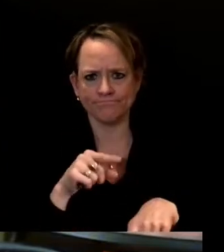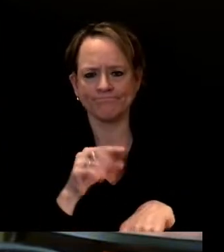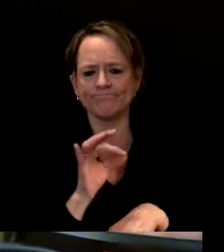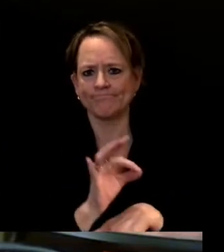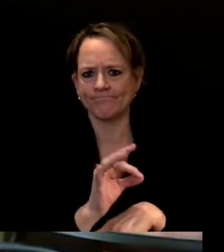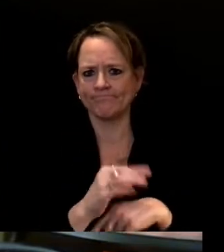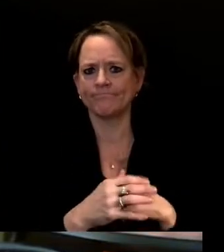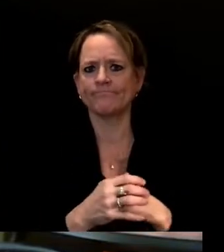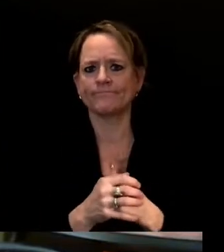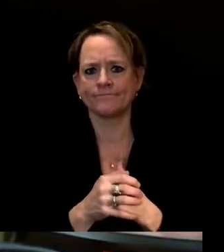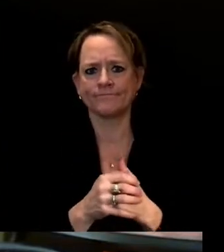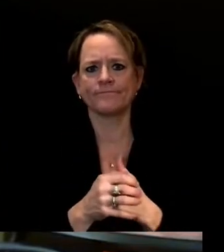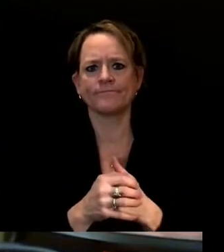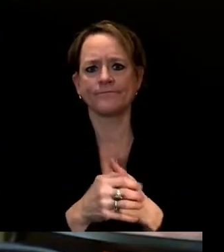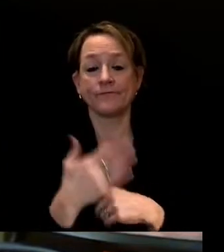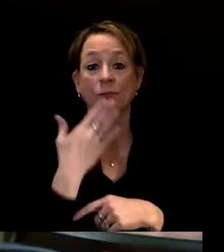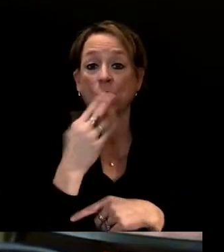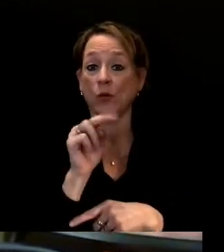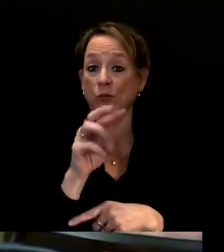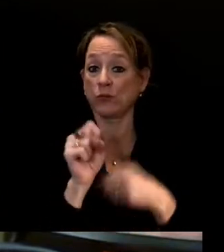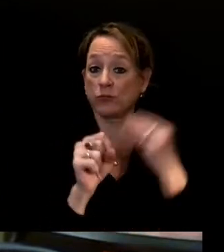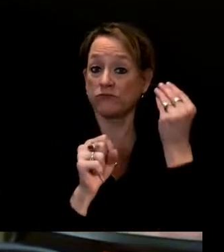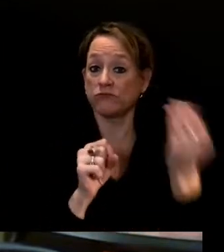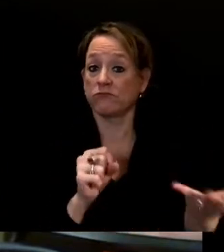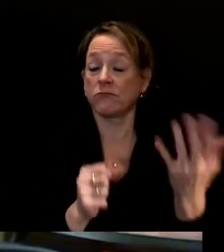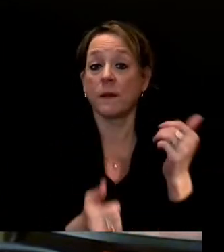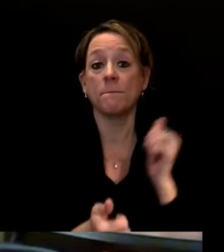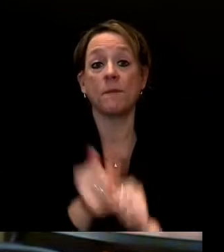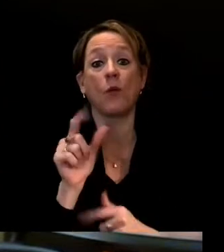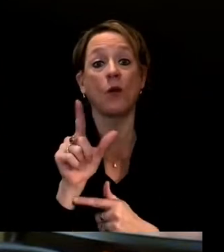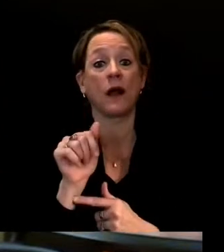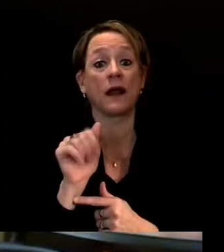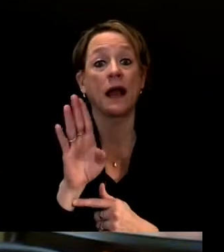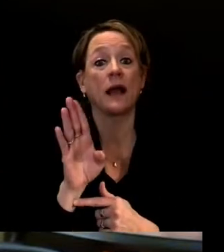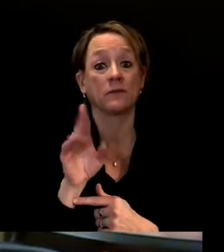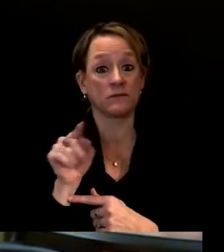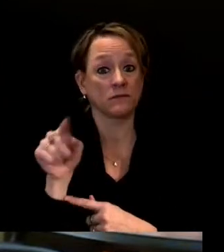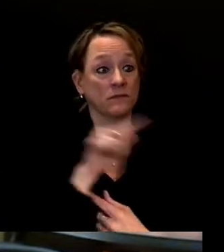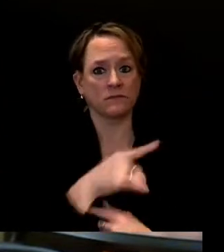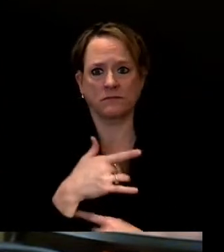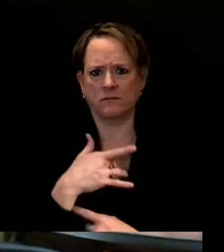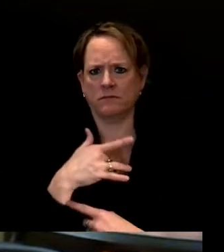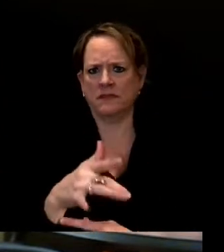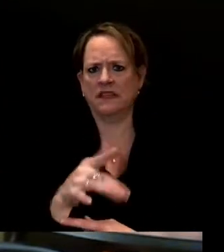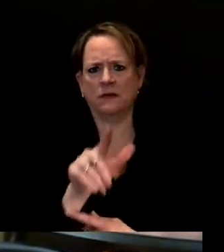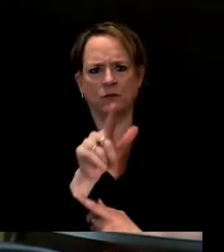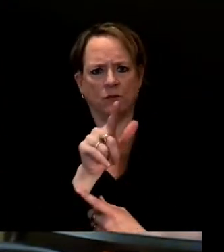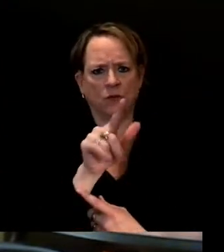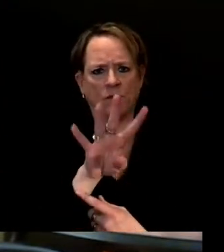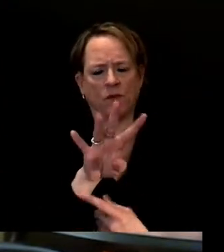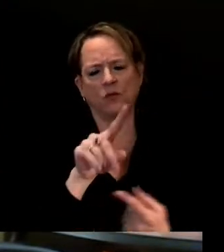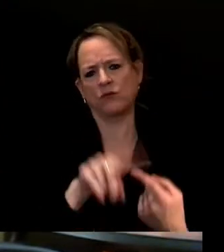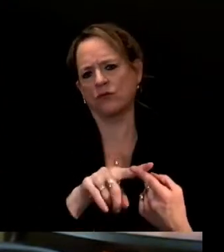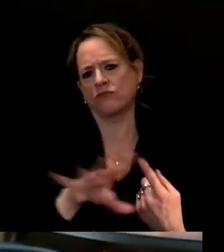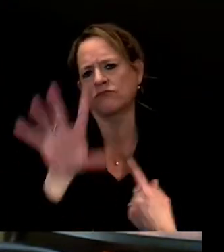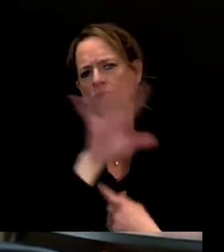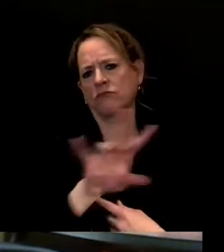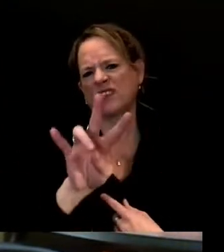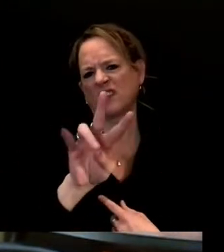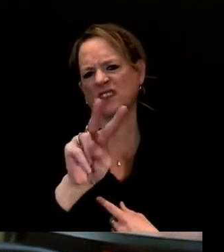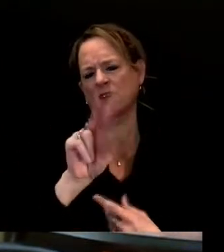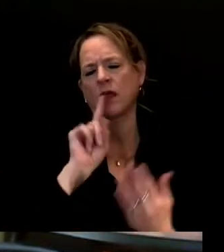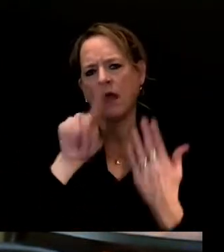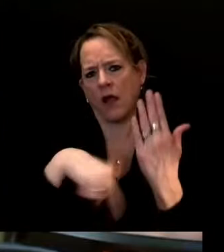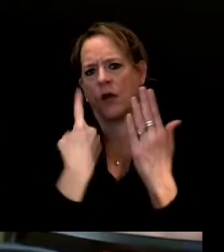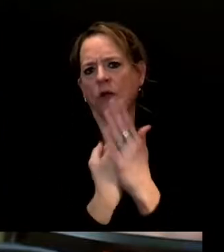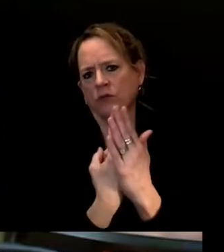test around within that 24 to, in some cases at the outside, we're hearing about 72-hour turnarounds, but